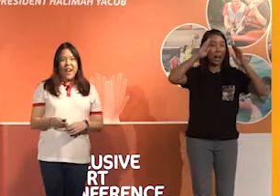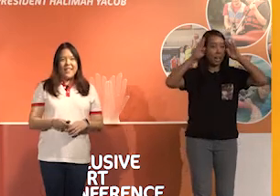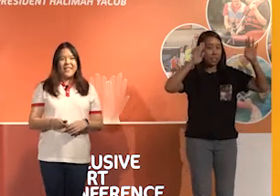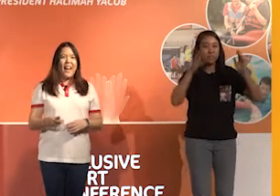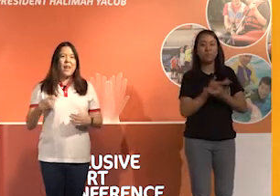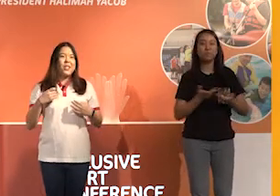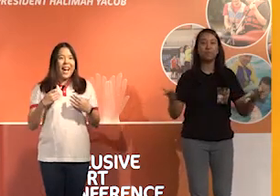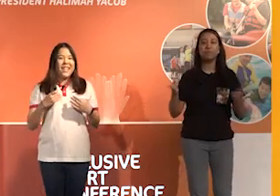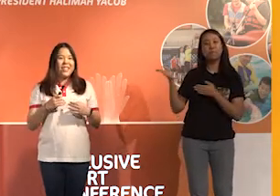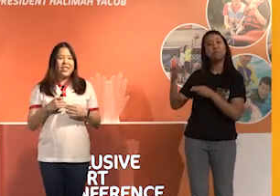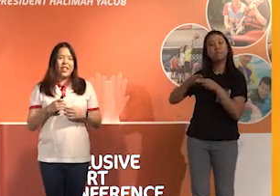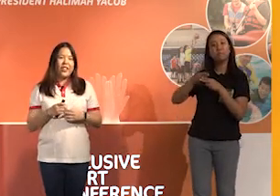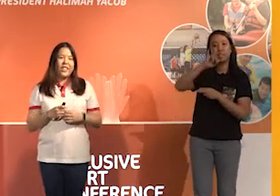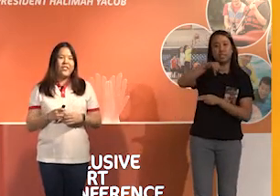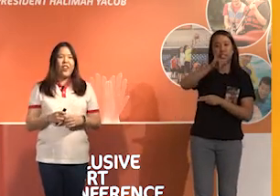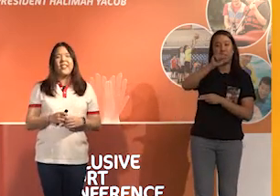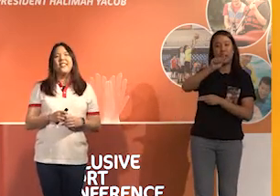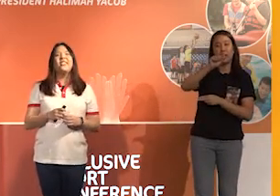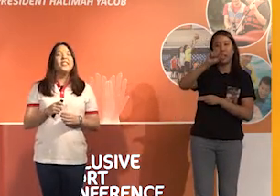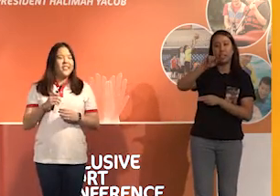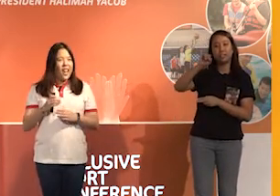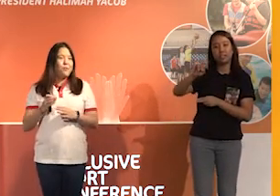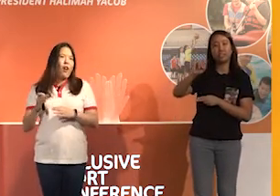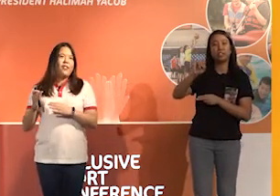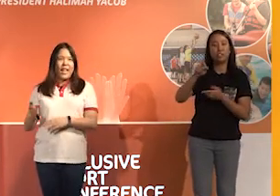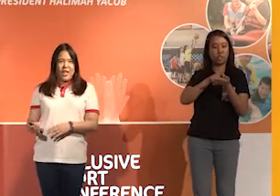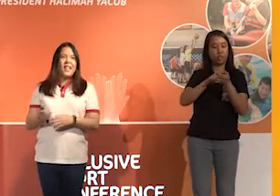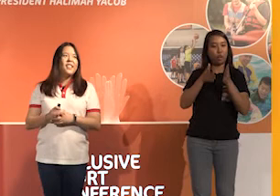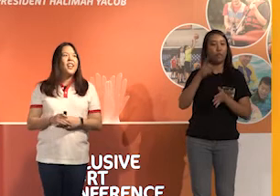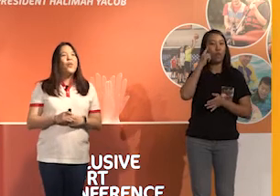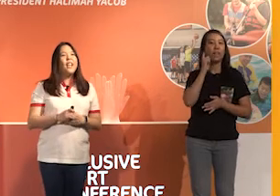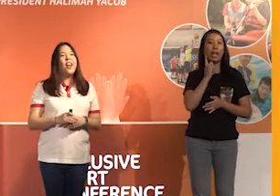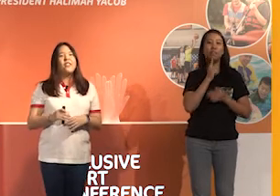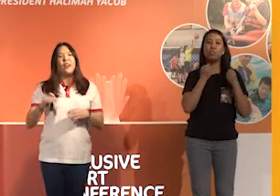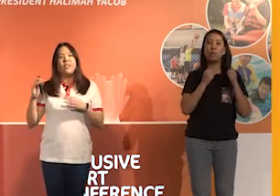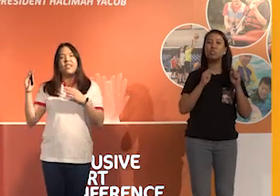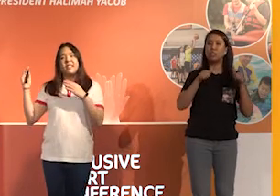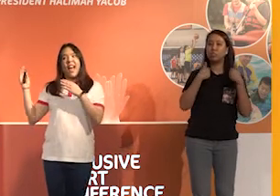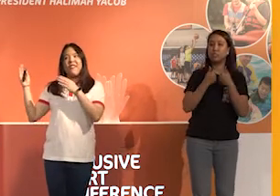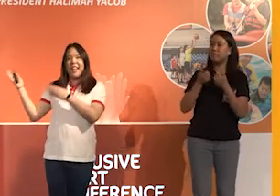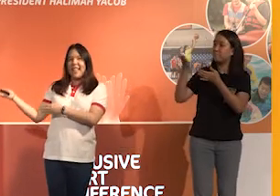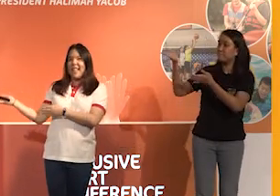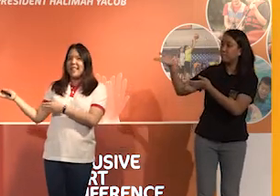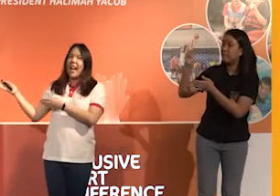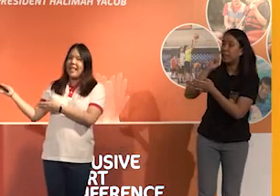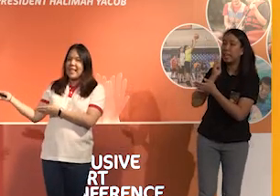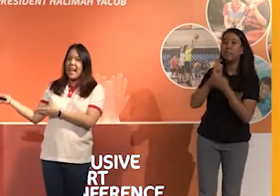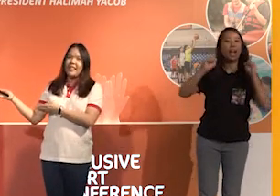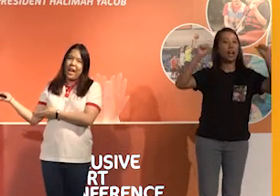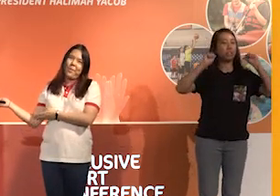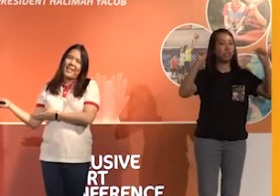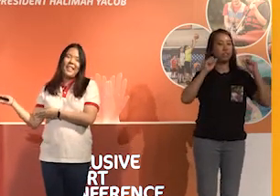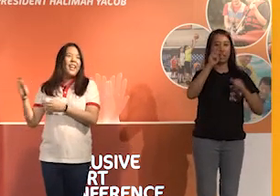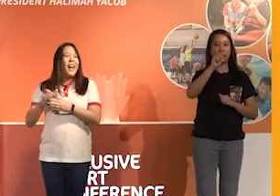Hello everyone, I am Giant Security for the dashboard station. We have our deaf athlete